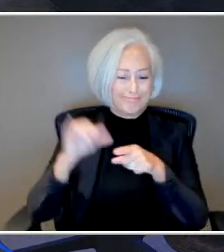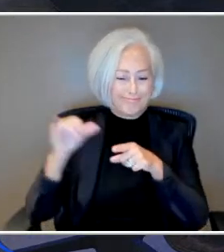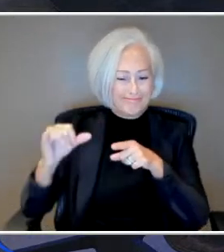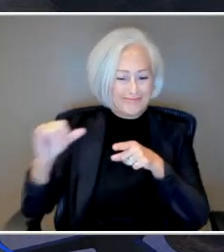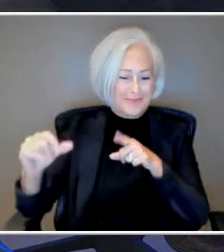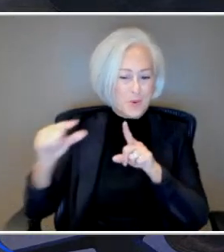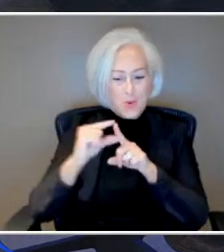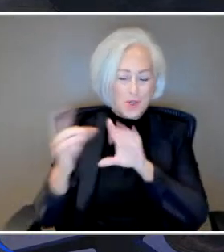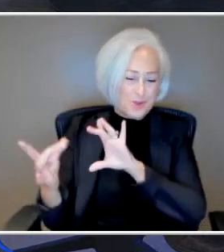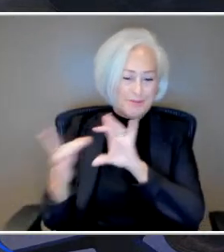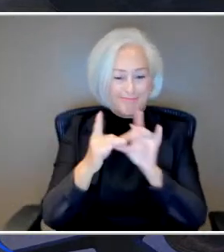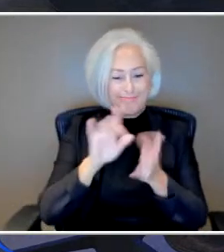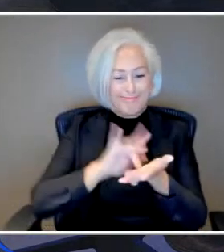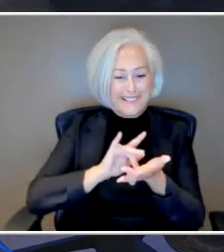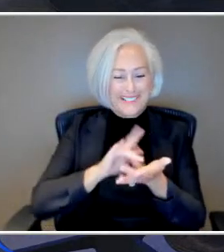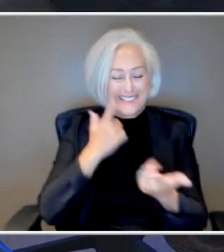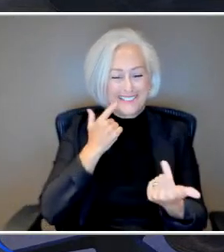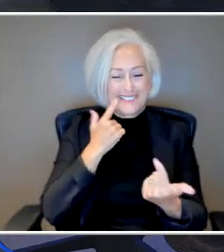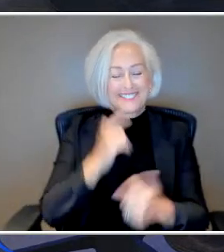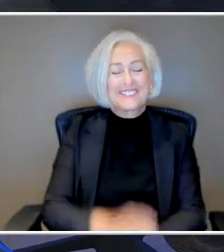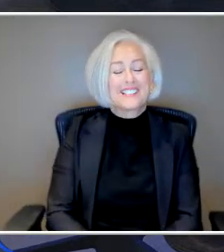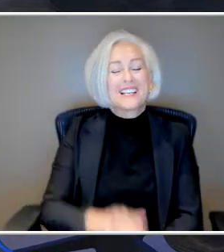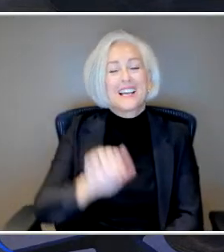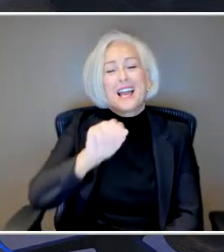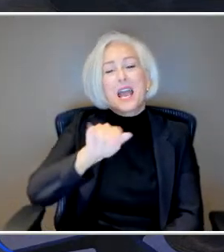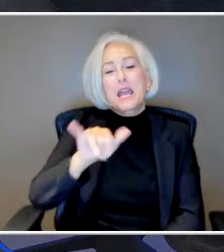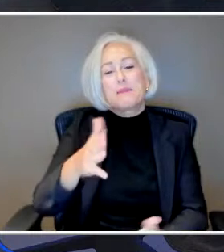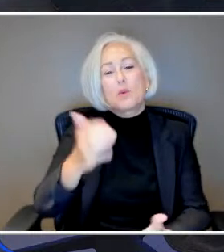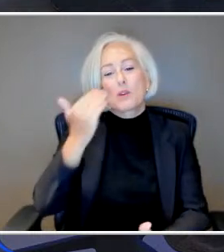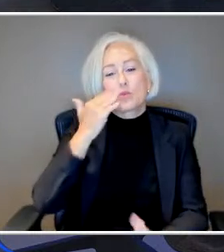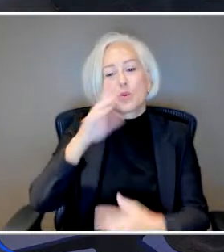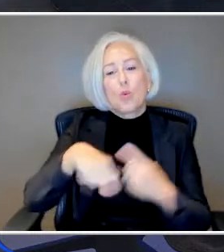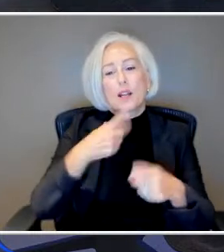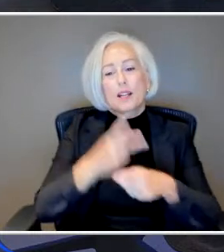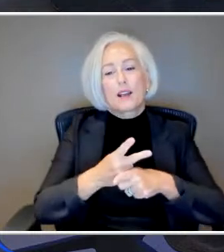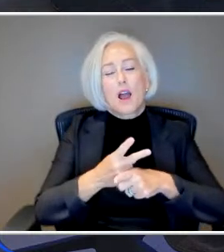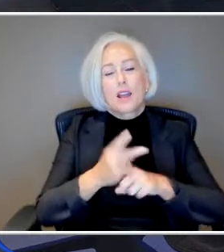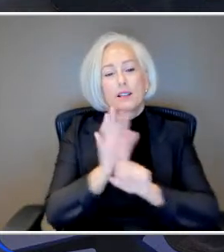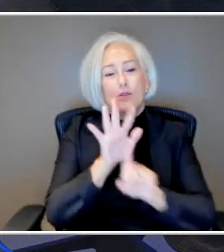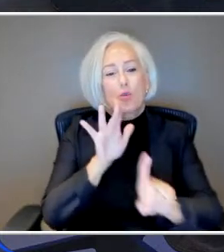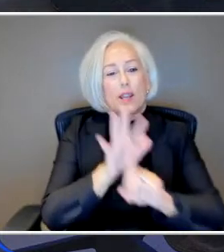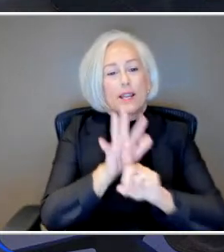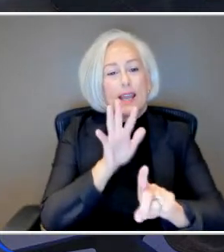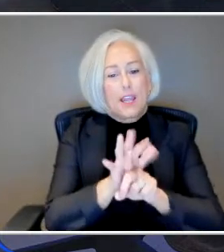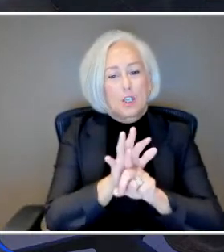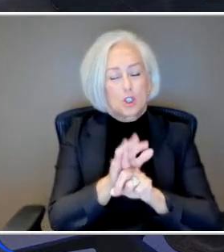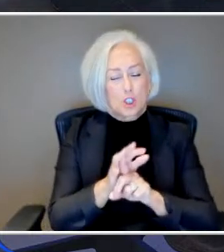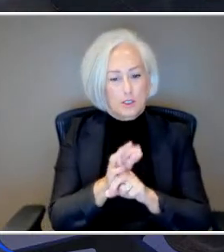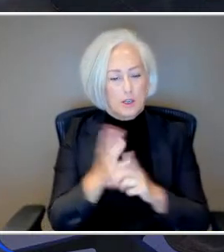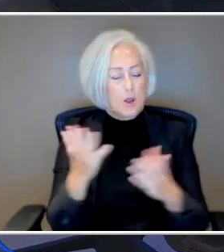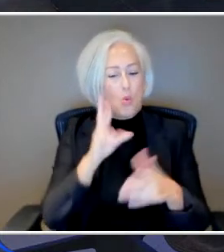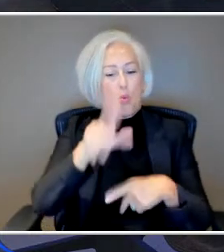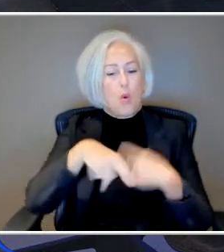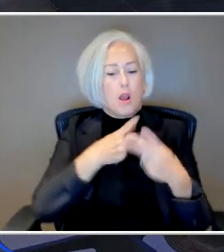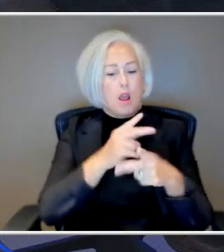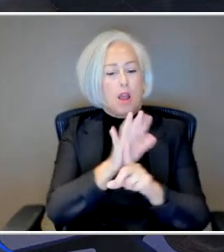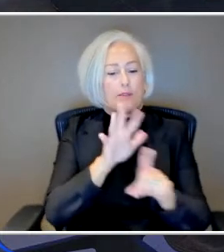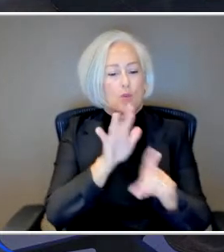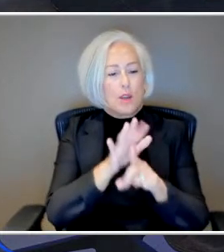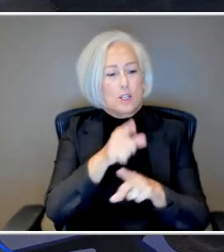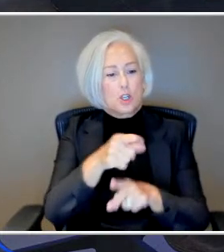Okay. Question, Amy wants to know what kind of radiation. So you got chemo, you had surgery, then you have radiation. What kind of radiation did Jill